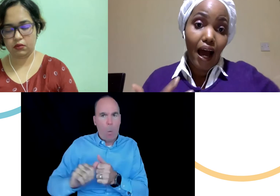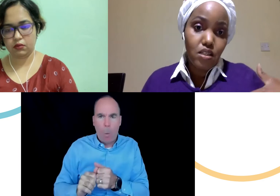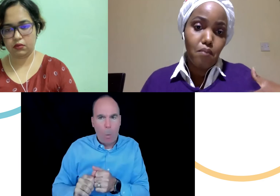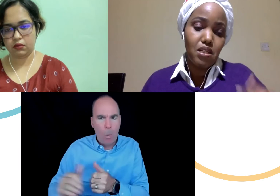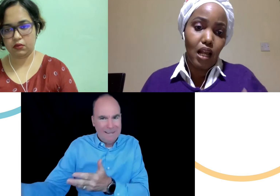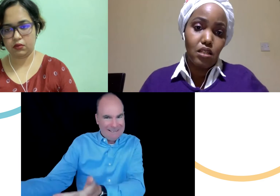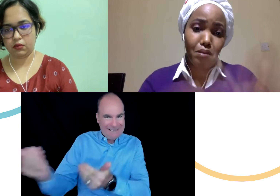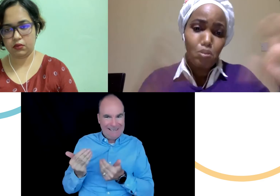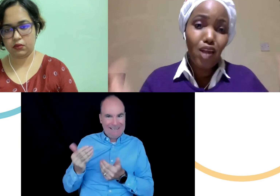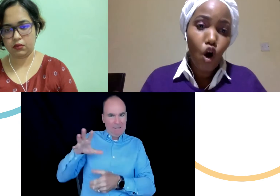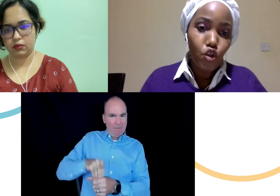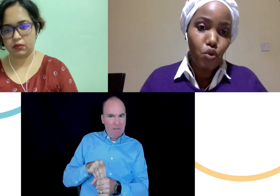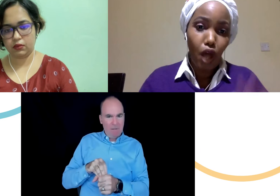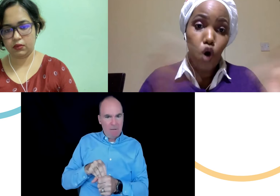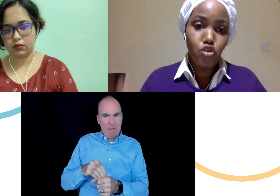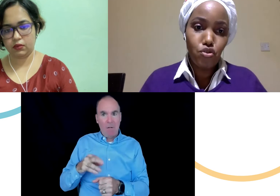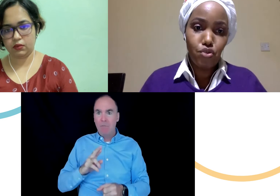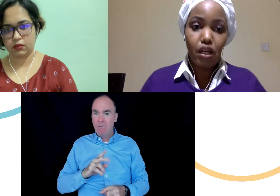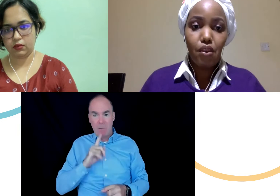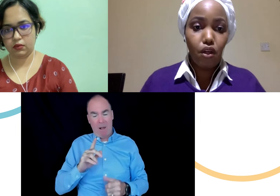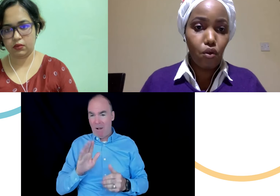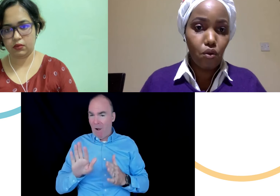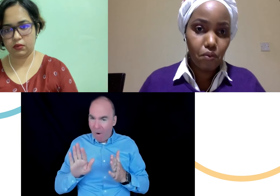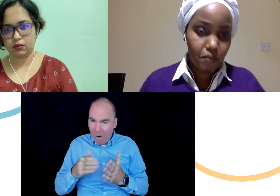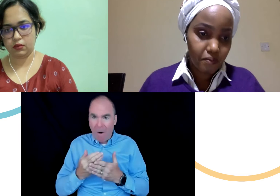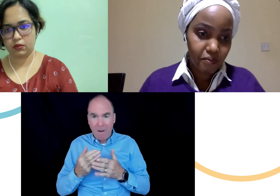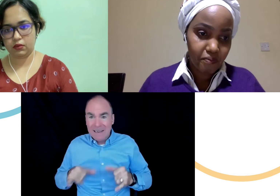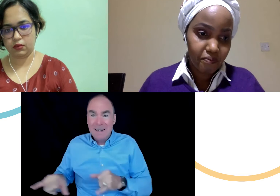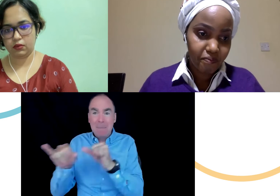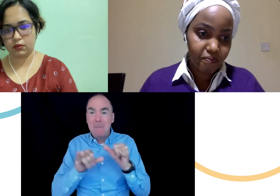and us mentality, but they're all youth, they're all children. Thank you.